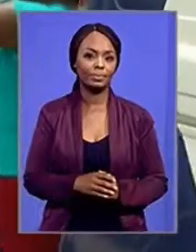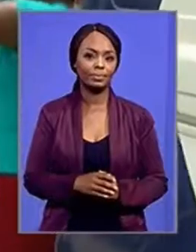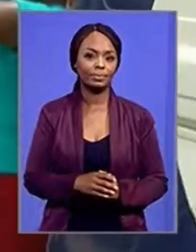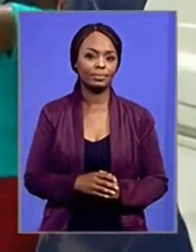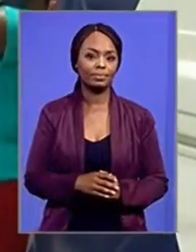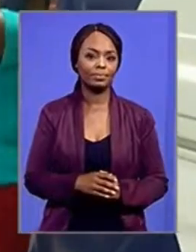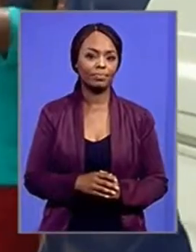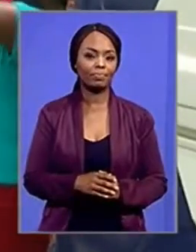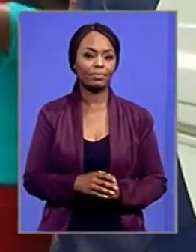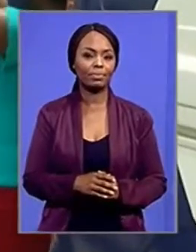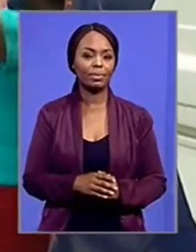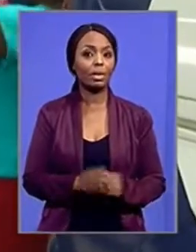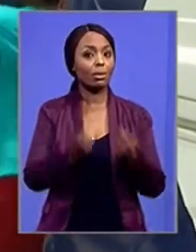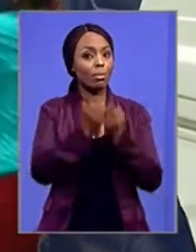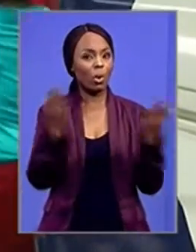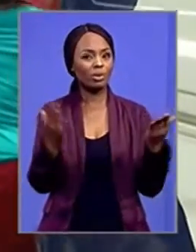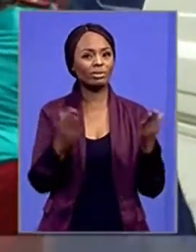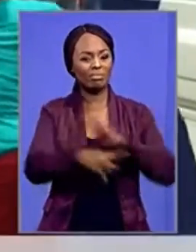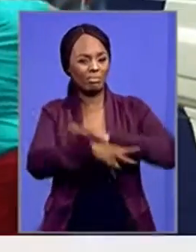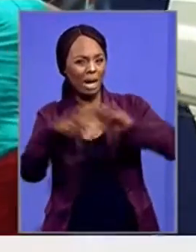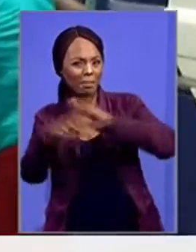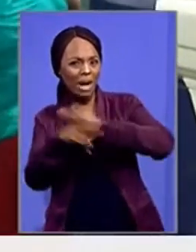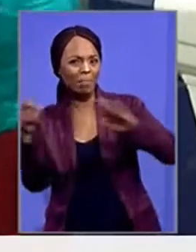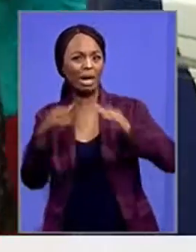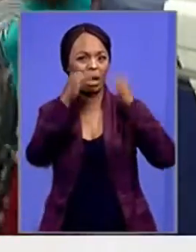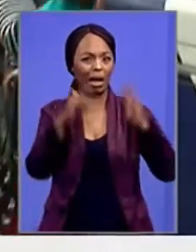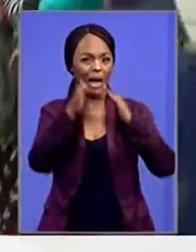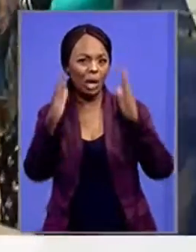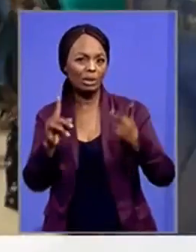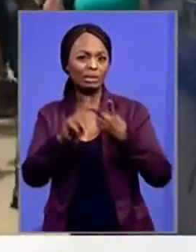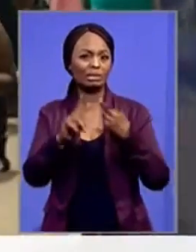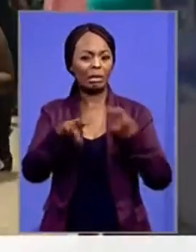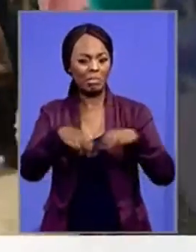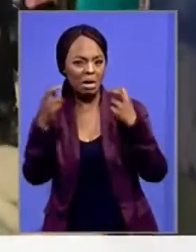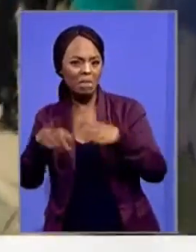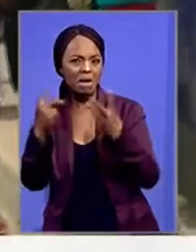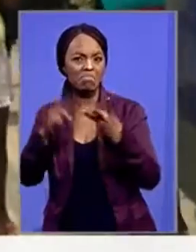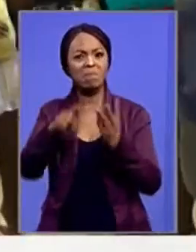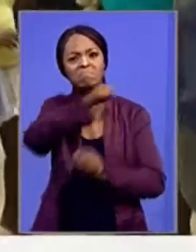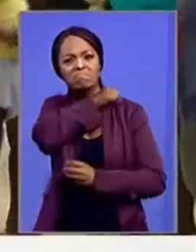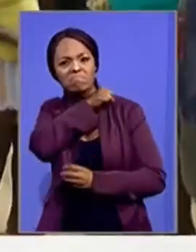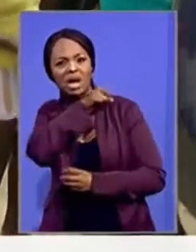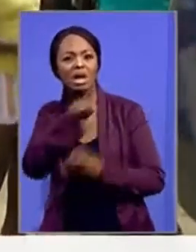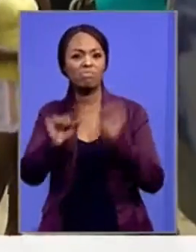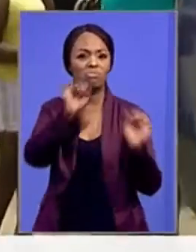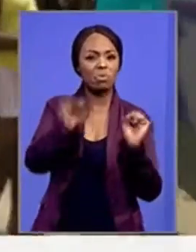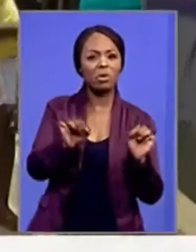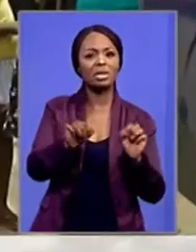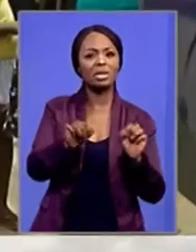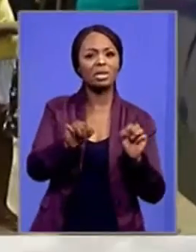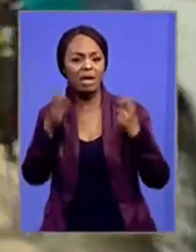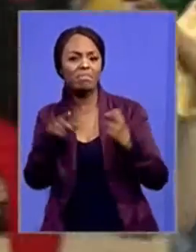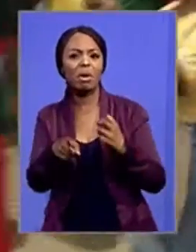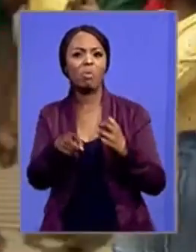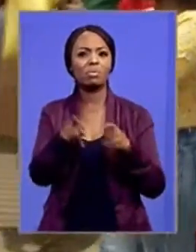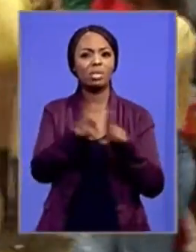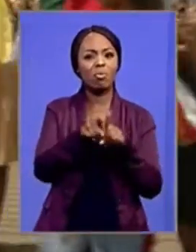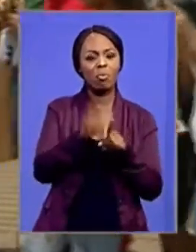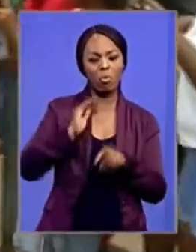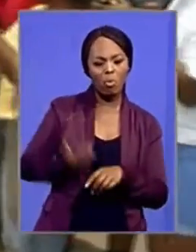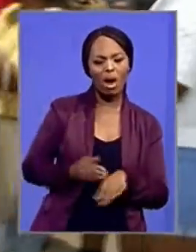Ho thujwa ha matlo a baahi, dipeto, ho nkelwa makoloi ka mahahapa, tlhekefetso ya basadi le bana ke tse ding tsa ketso